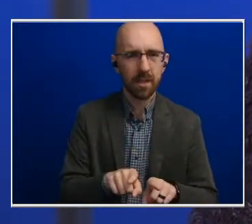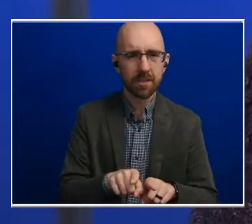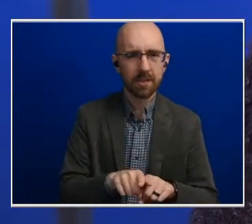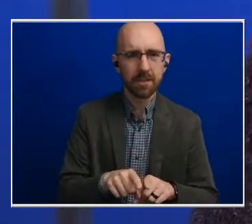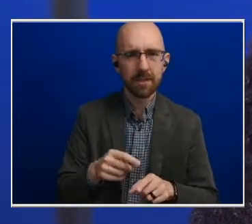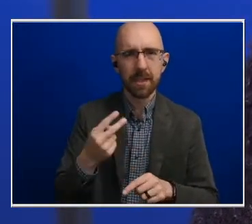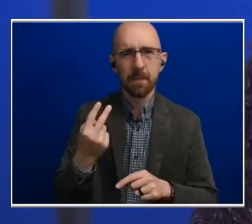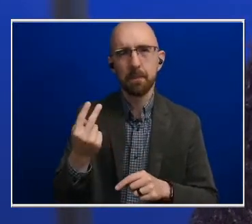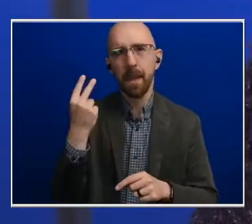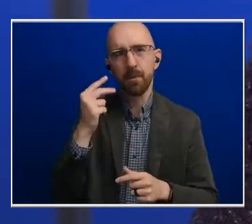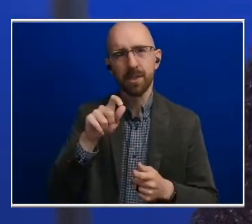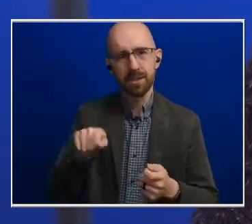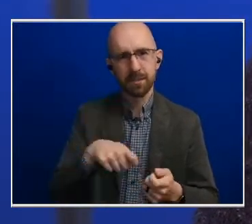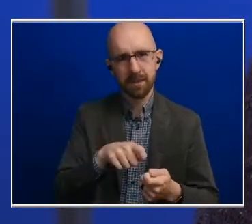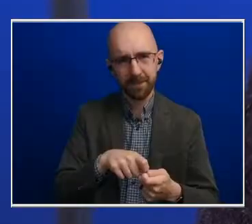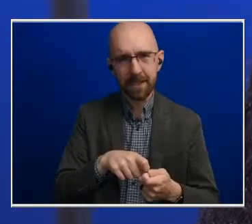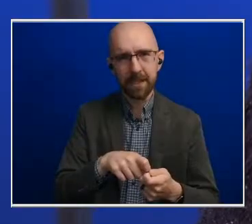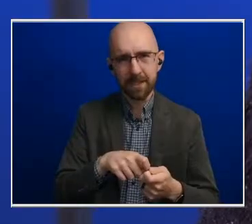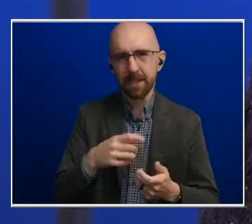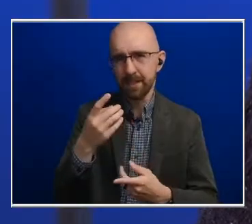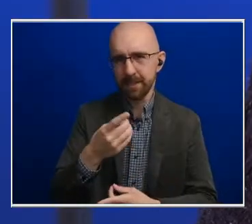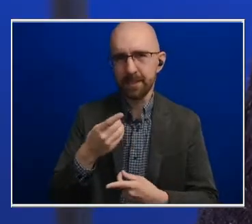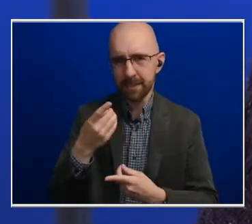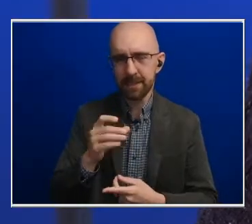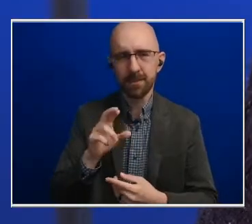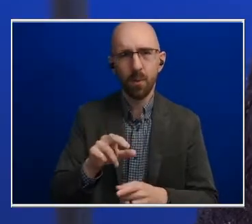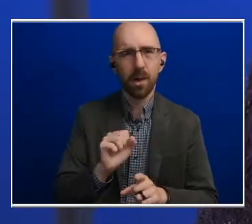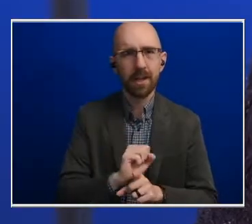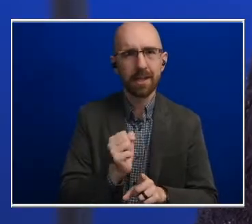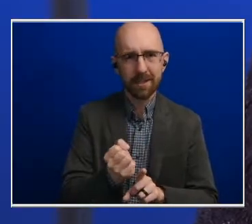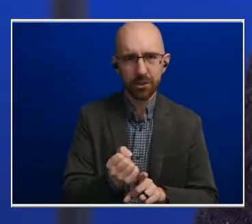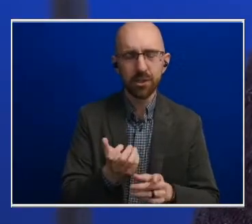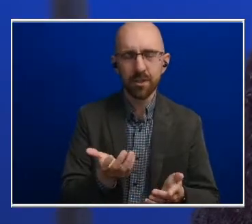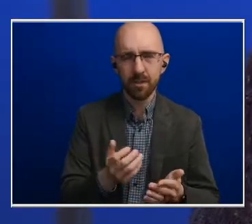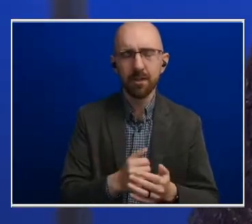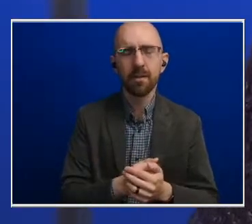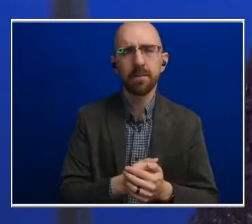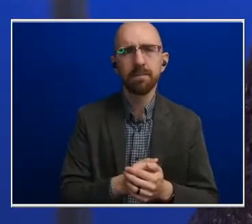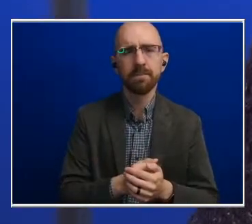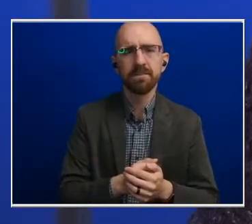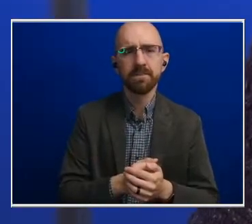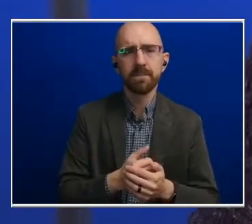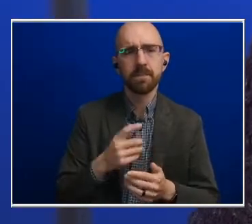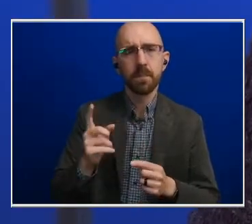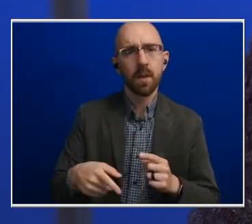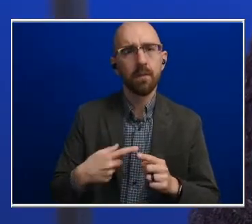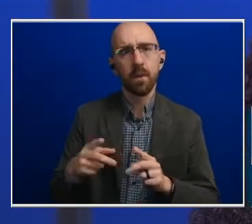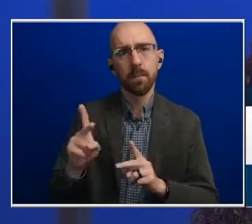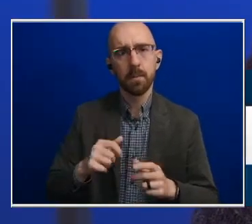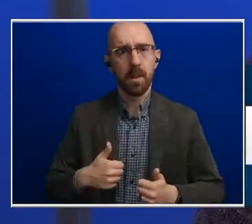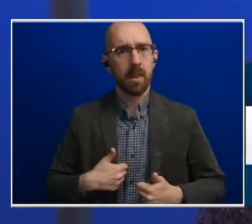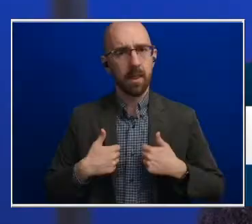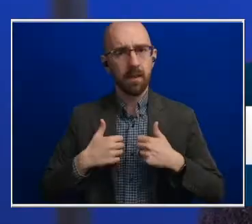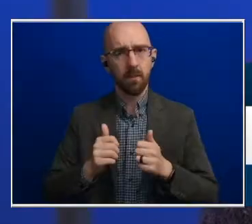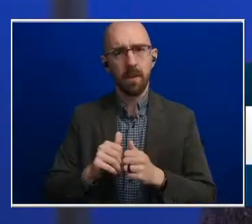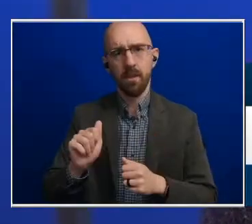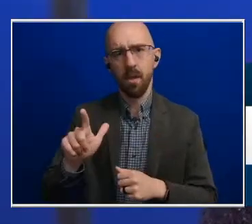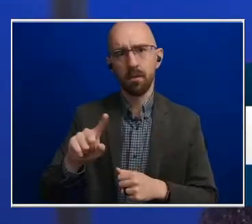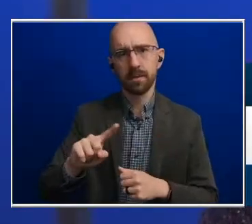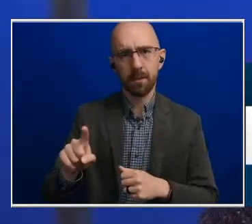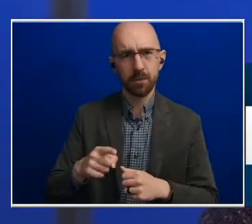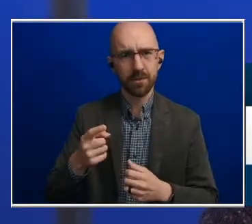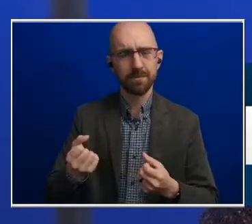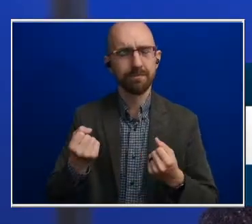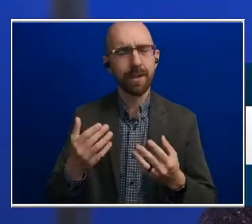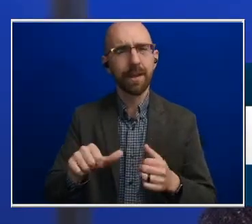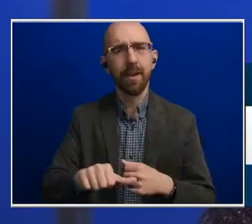memory-specific disease or condition. And when people are living with Alzheimer's, there's so many other associated